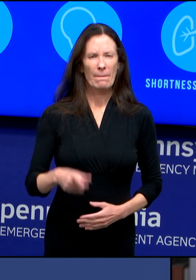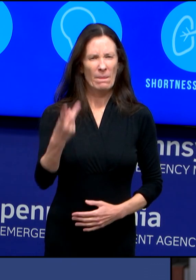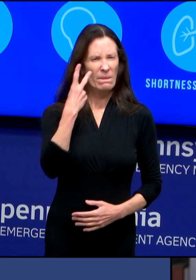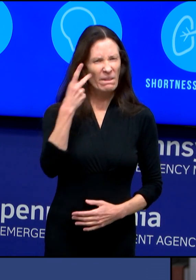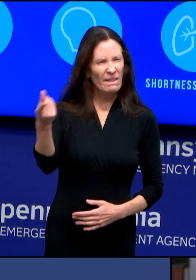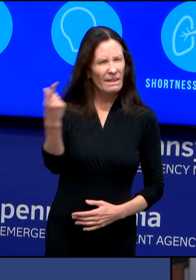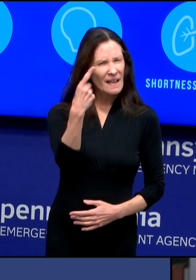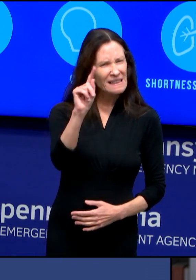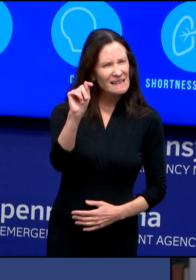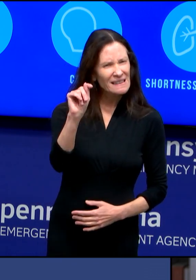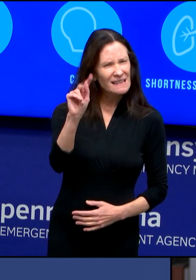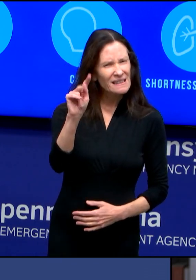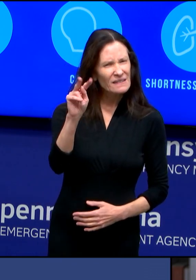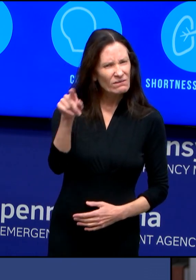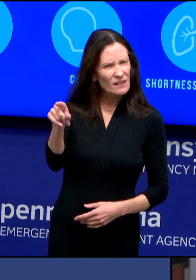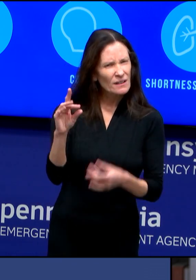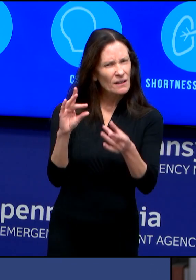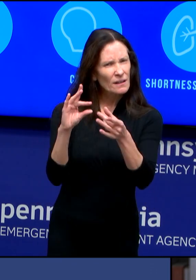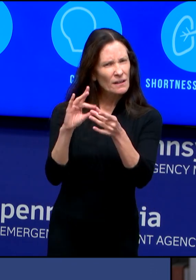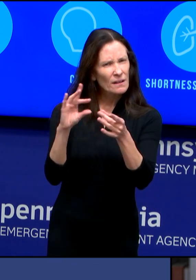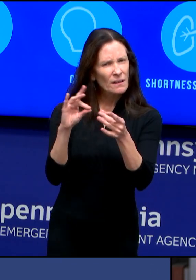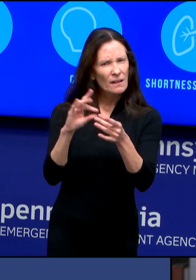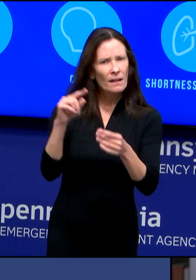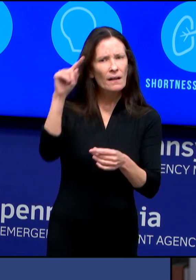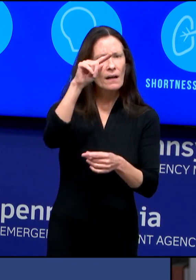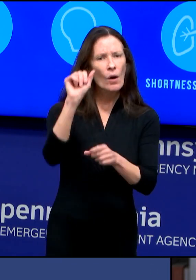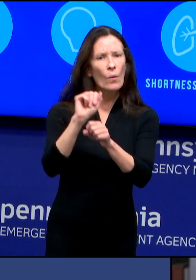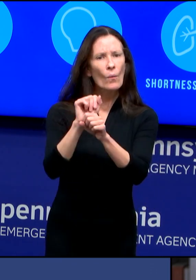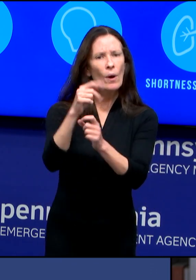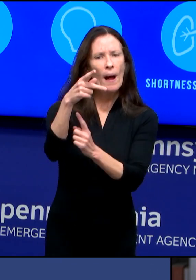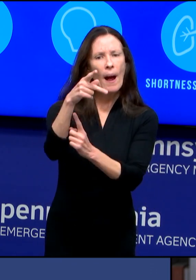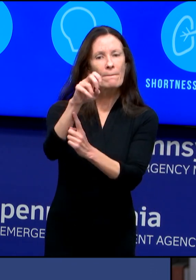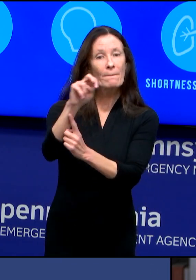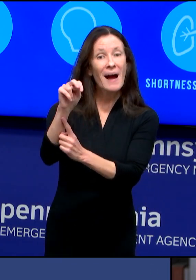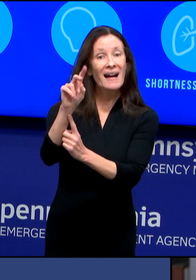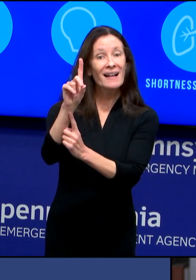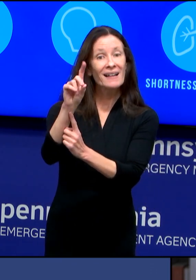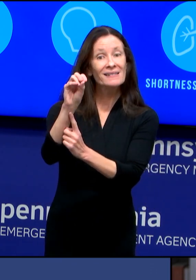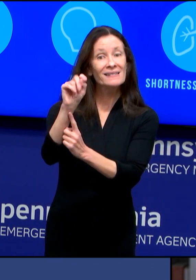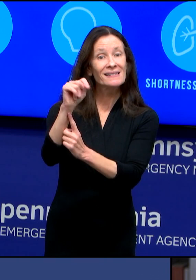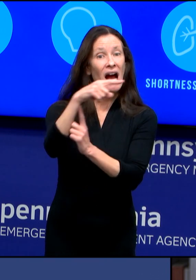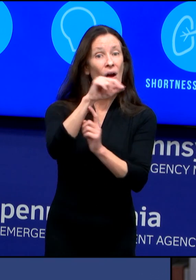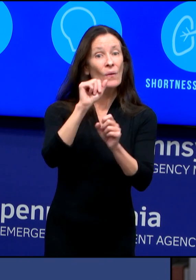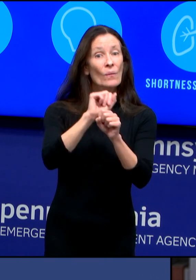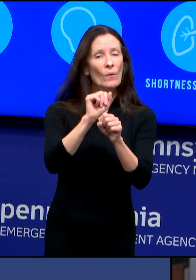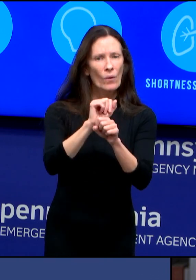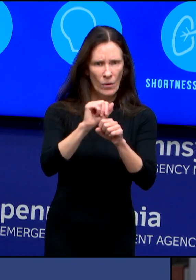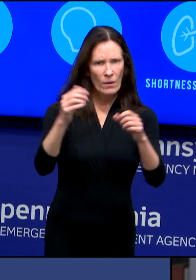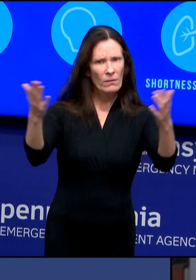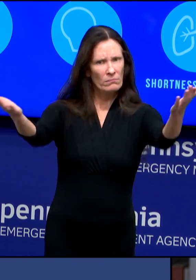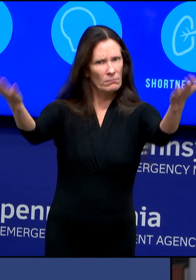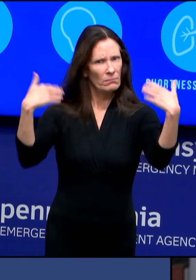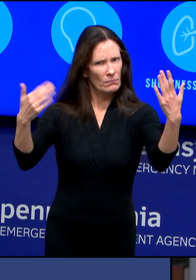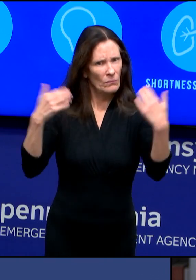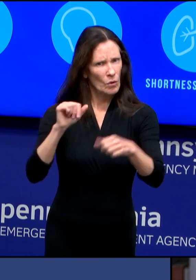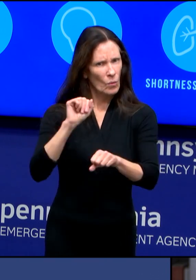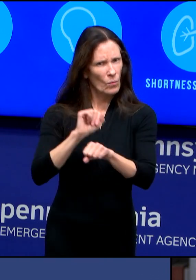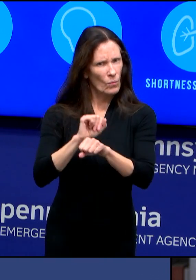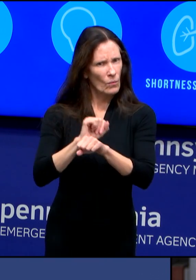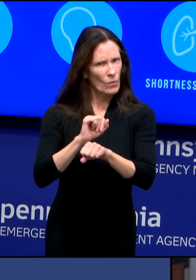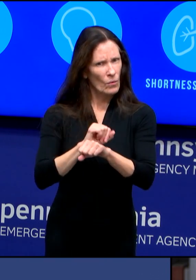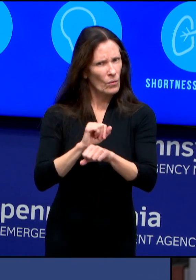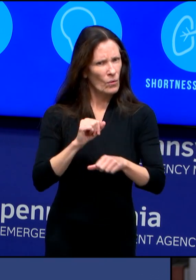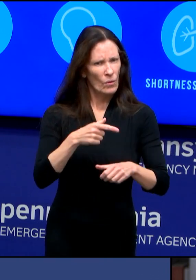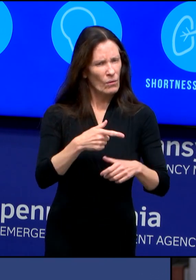about asymptomatic workers that could pose a threat and that social distancing guidelines are not being met. Are precautions being taken